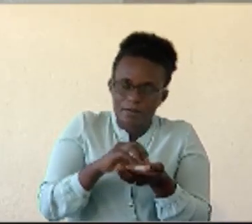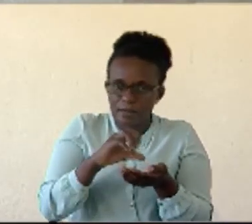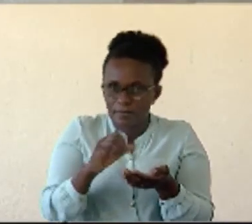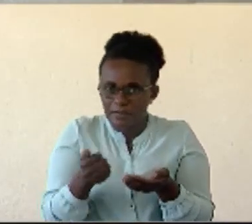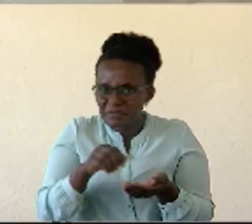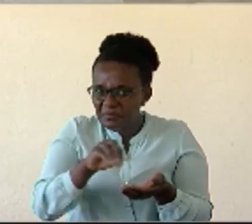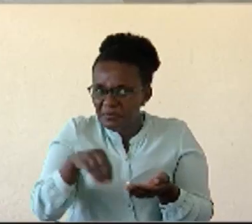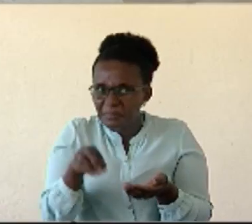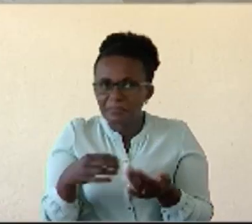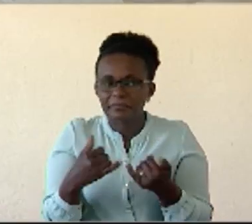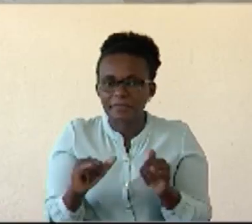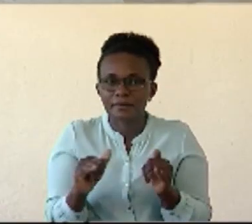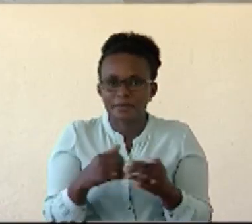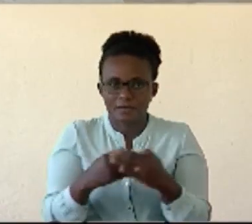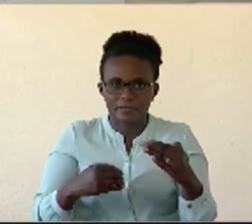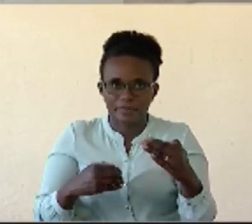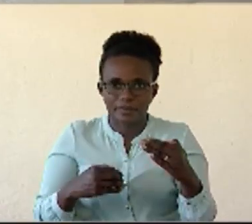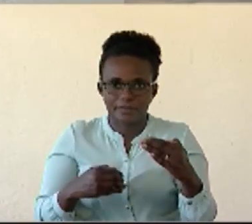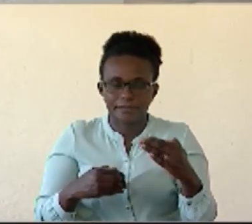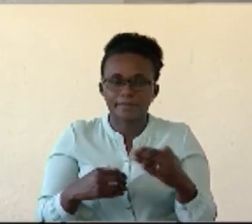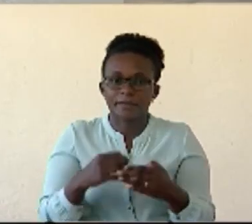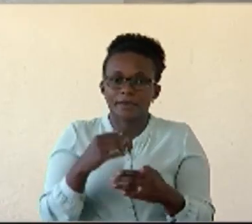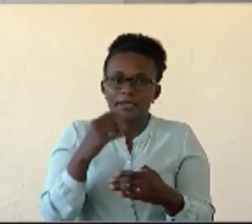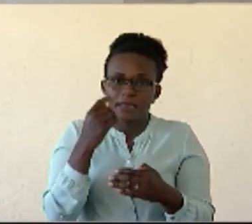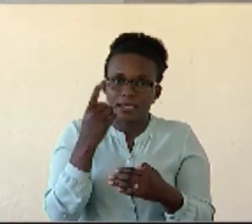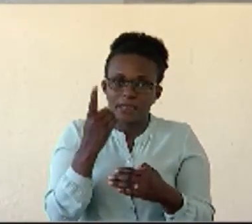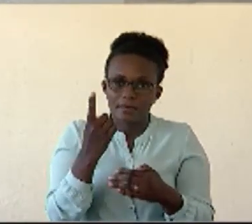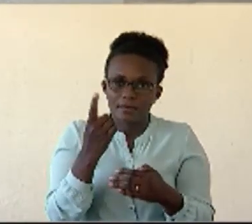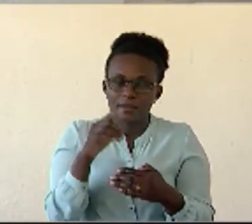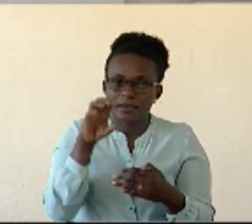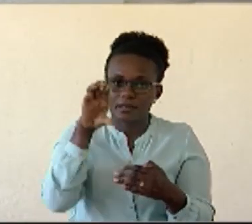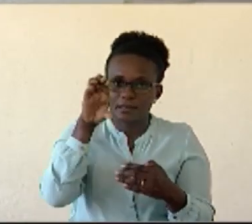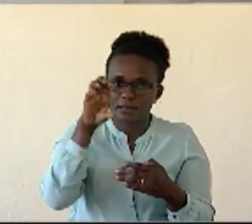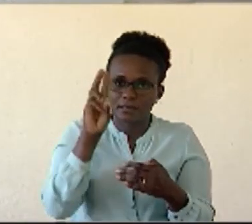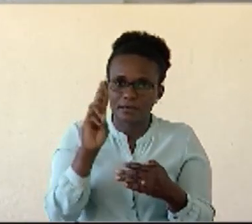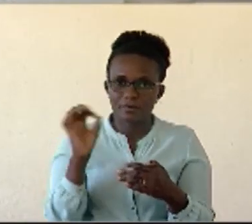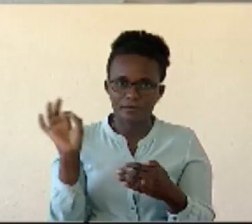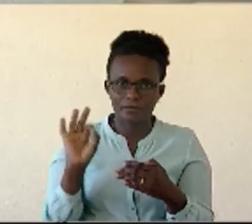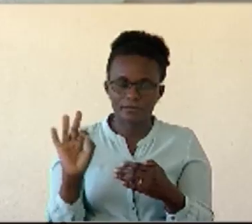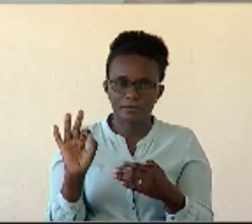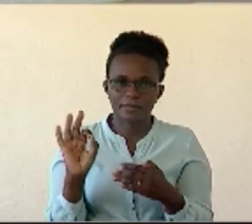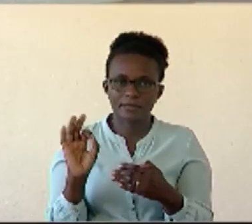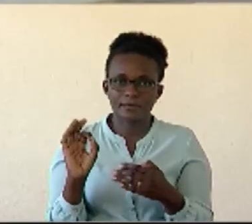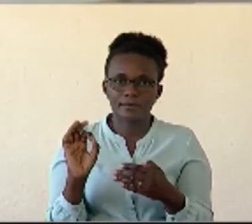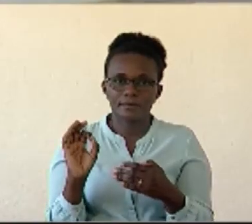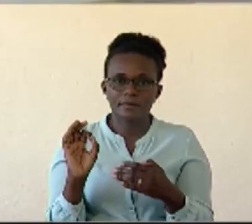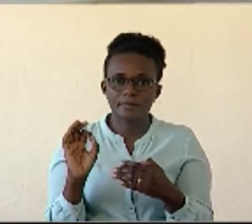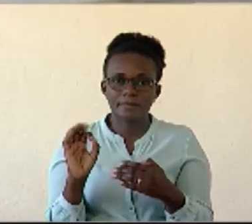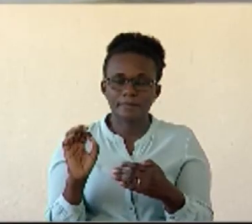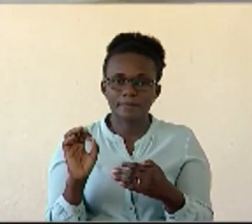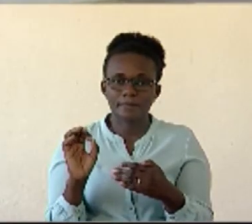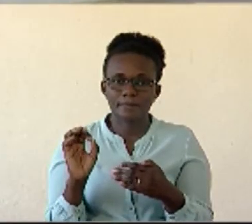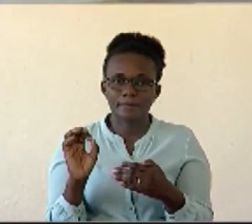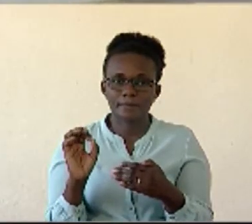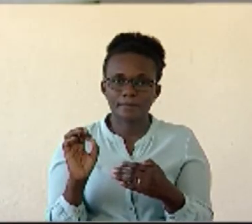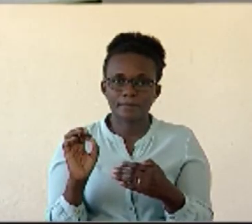where? This is pure copper. So we expect the pure copper to be dissolving and